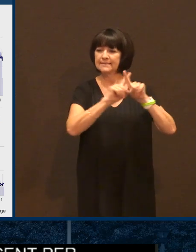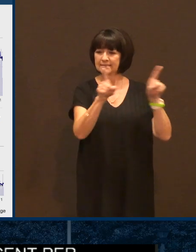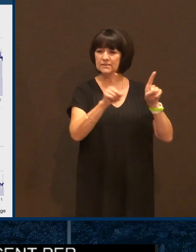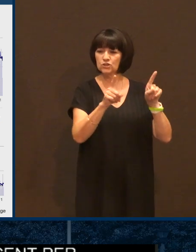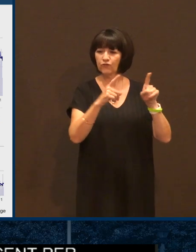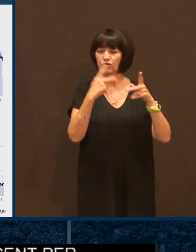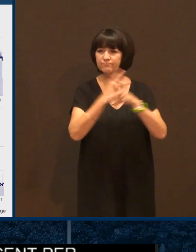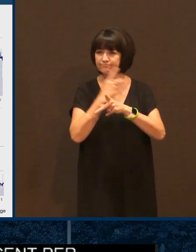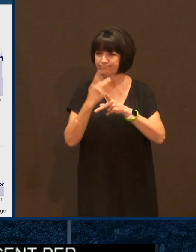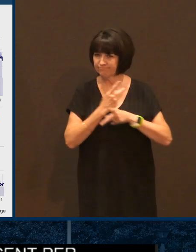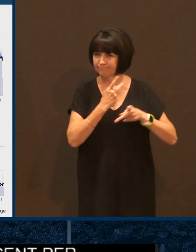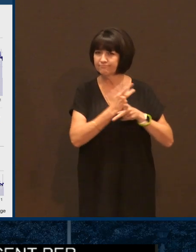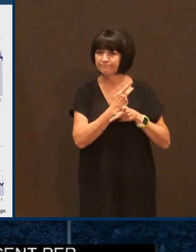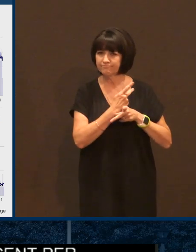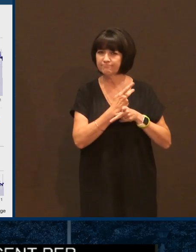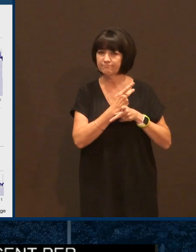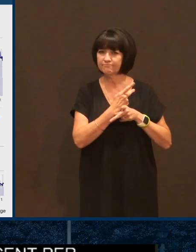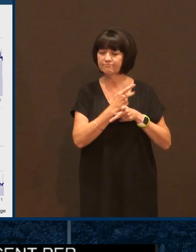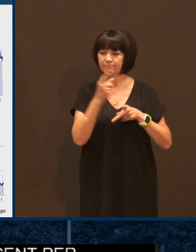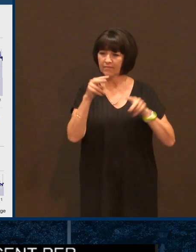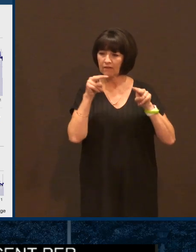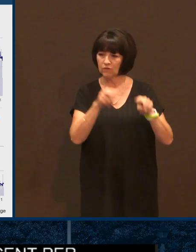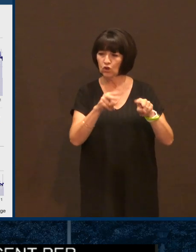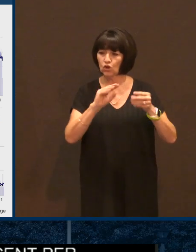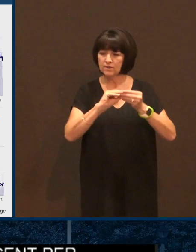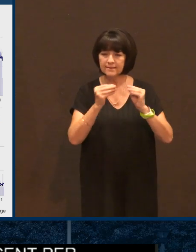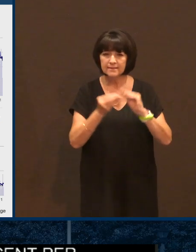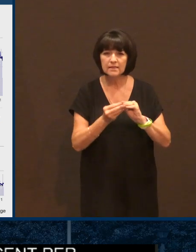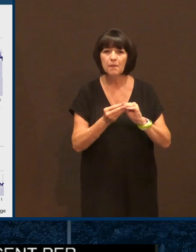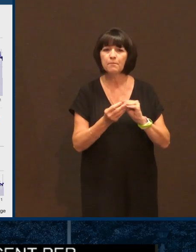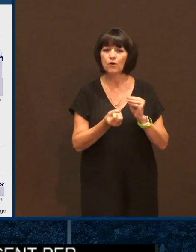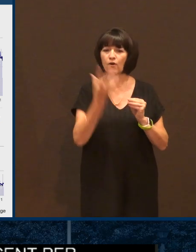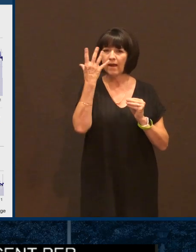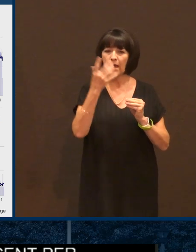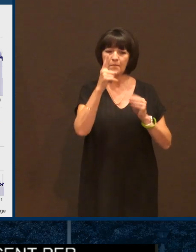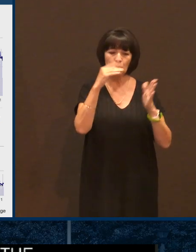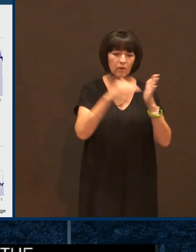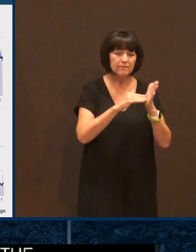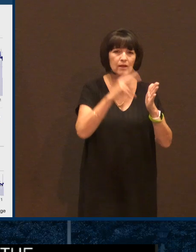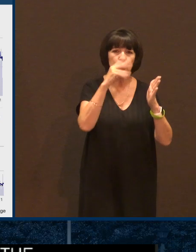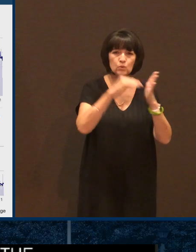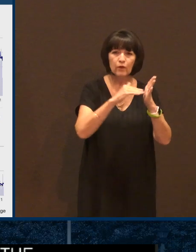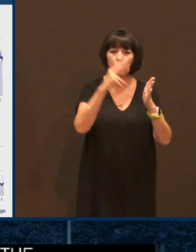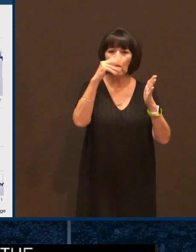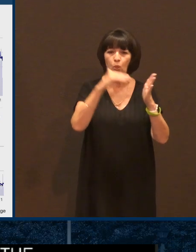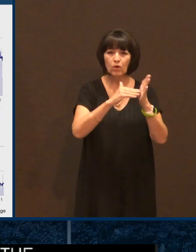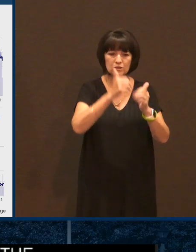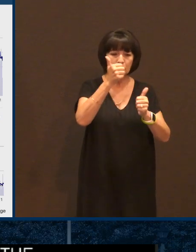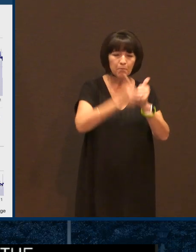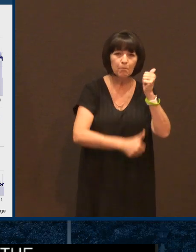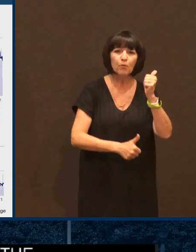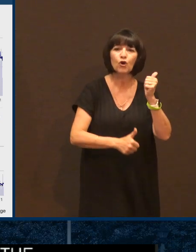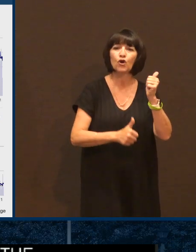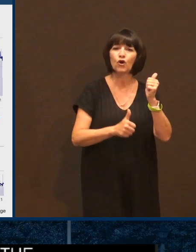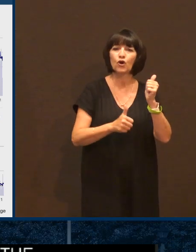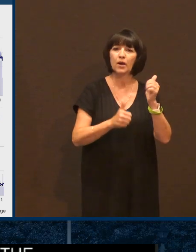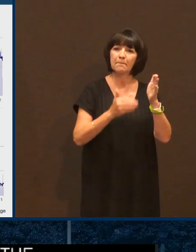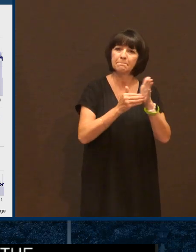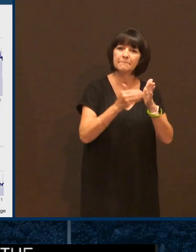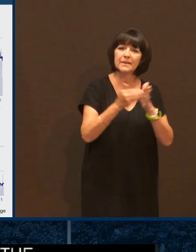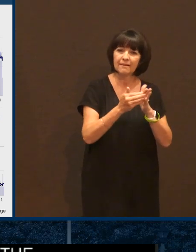closely at the number 1,000, 2,000, 3,000 per million, and you can see